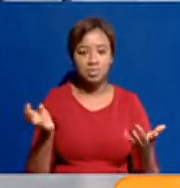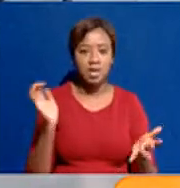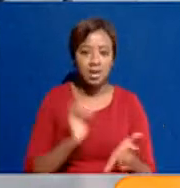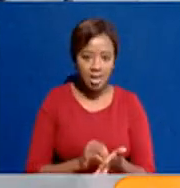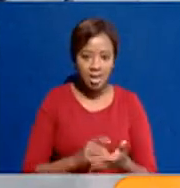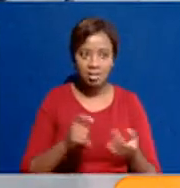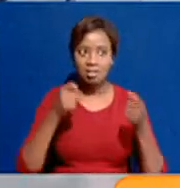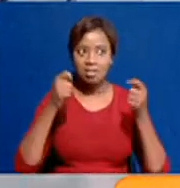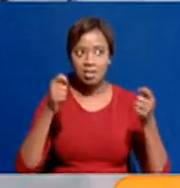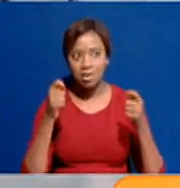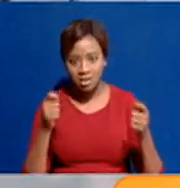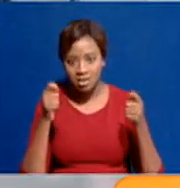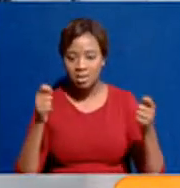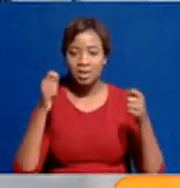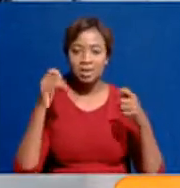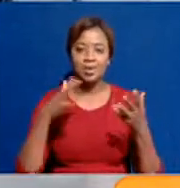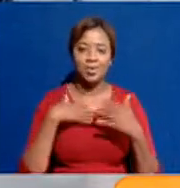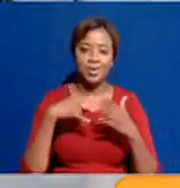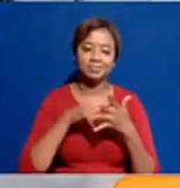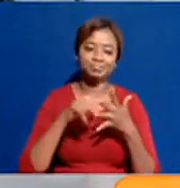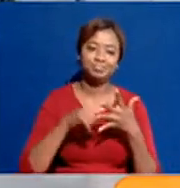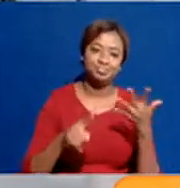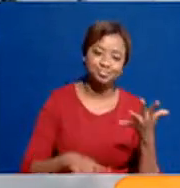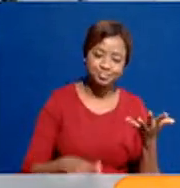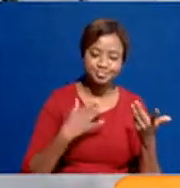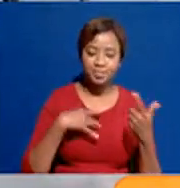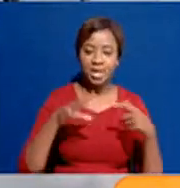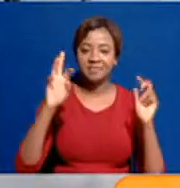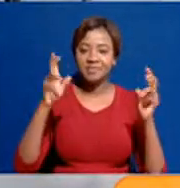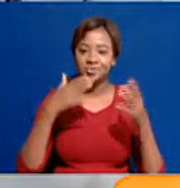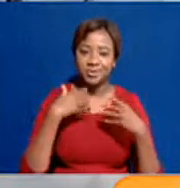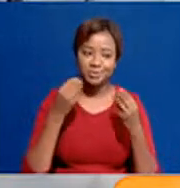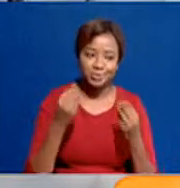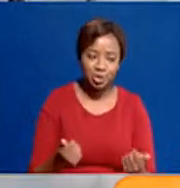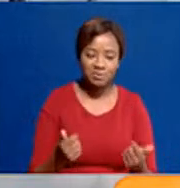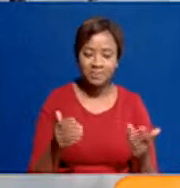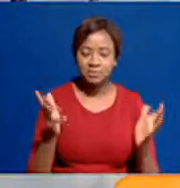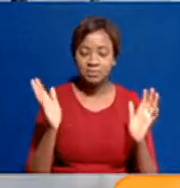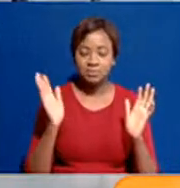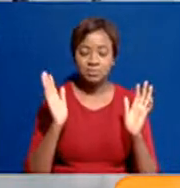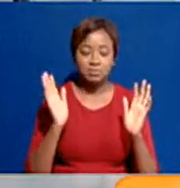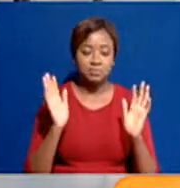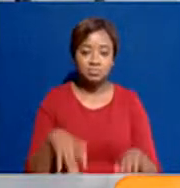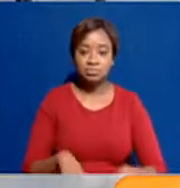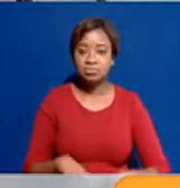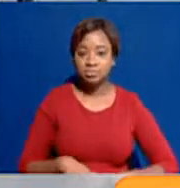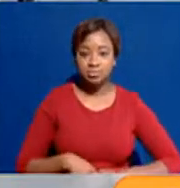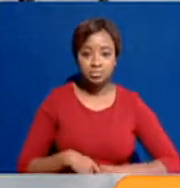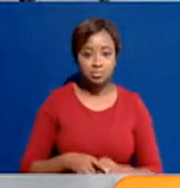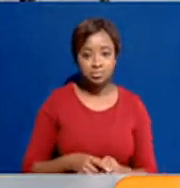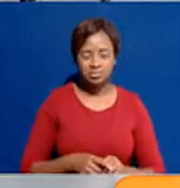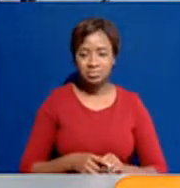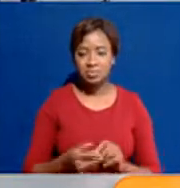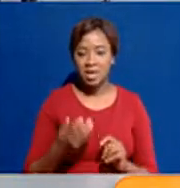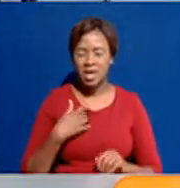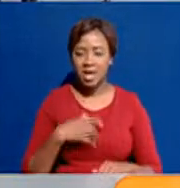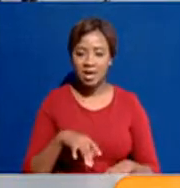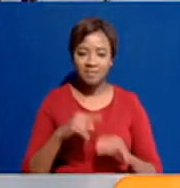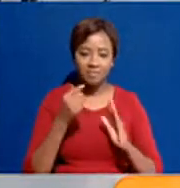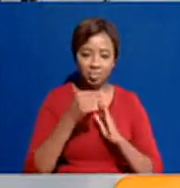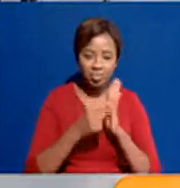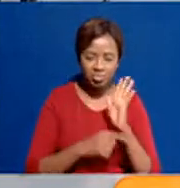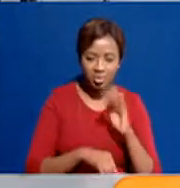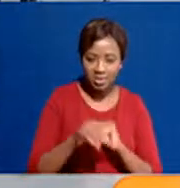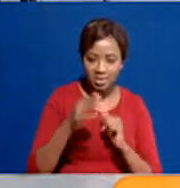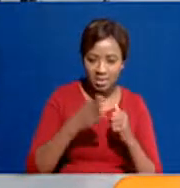in the streets. We want to talk about things. We have issues we need to resolve. We have irreducible minimums. We have 9-point agendas. We